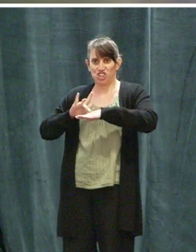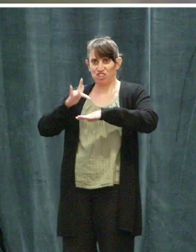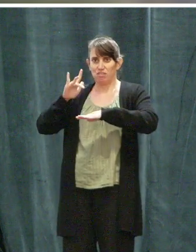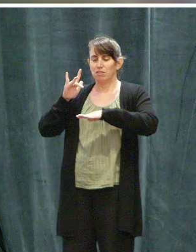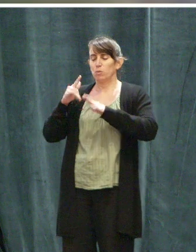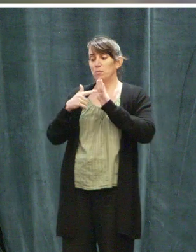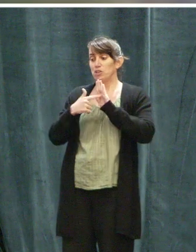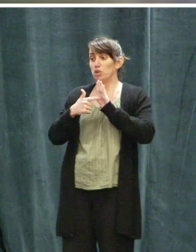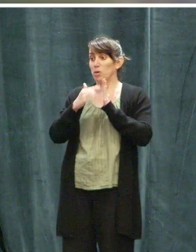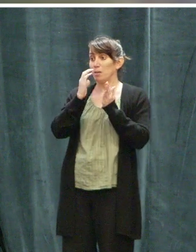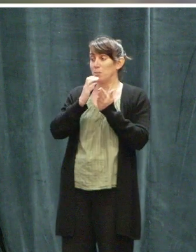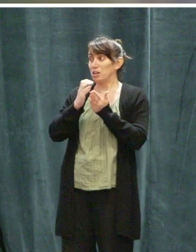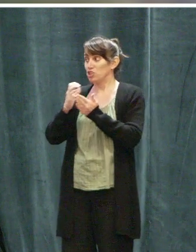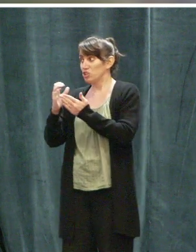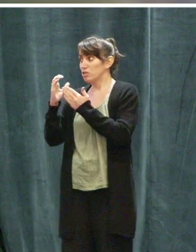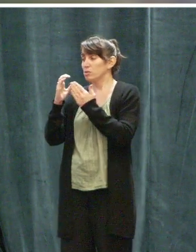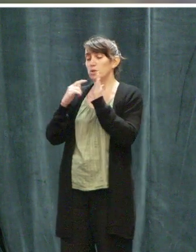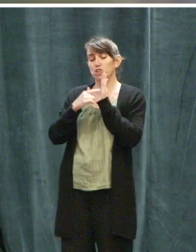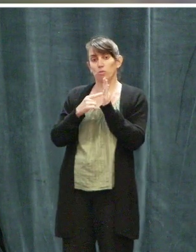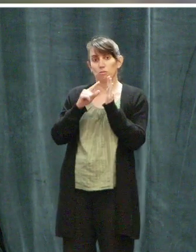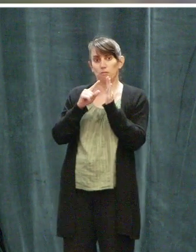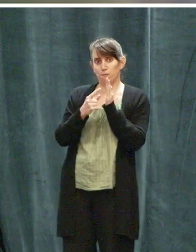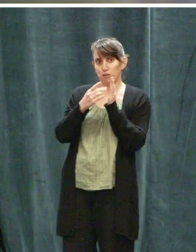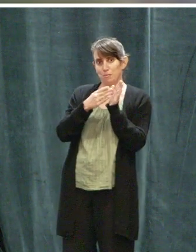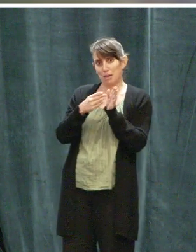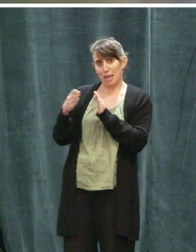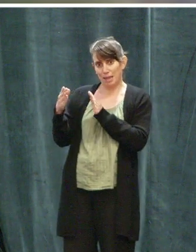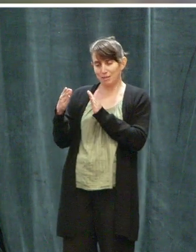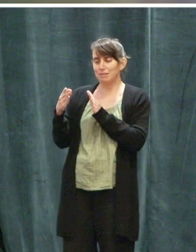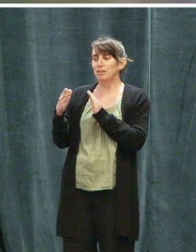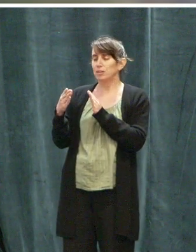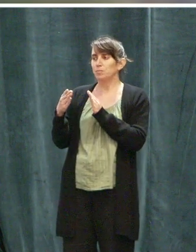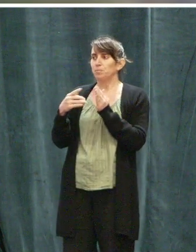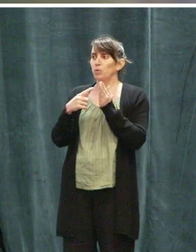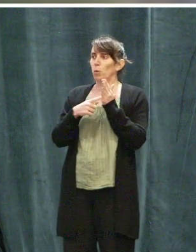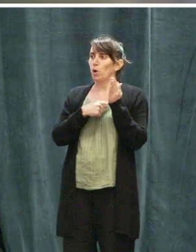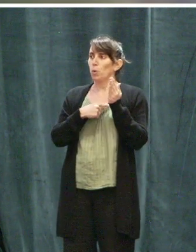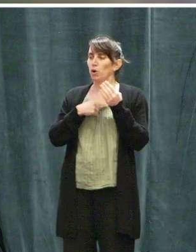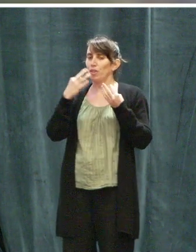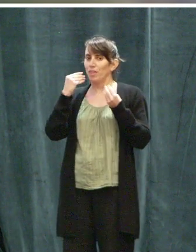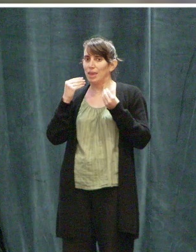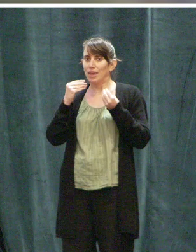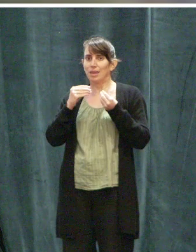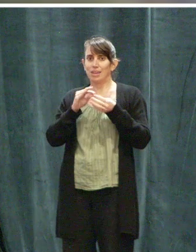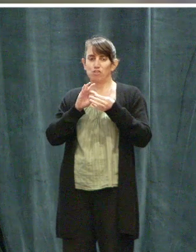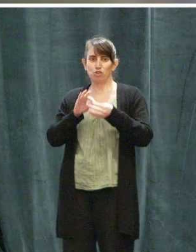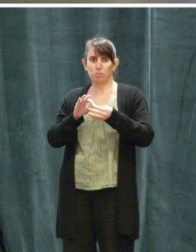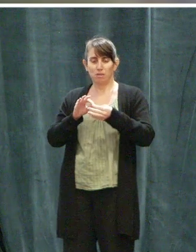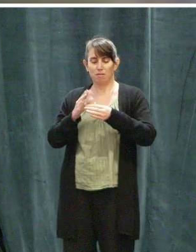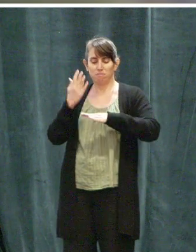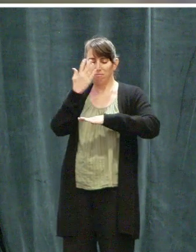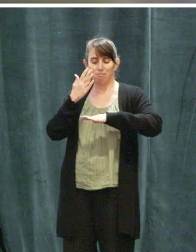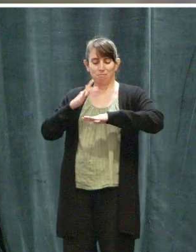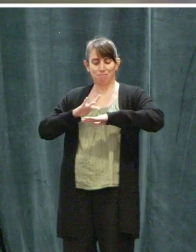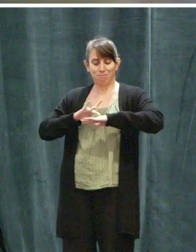project, and really tonight's one of the first times that we're actually beginning to show what we're thinking about in terms of finishes. Lee mentioned that